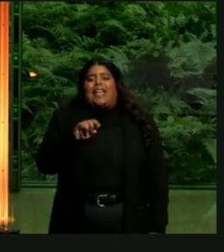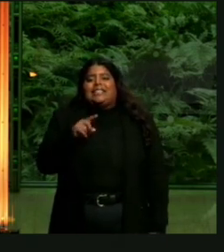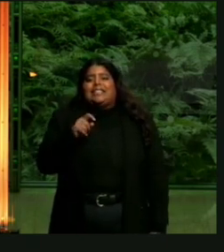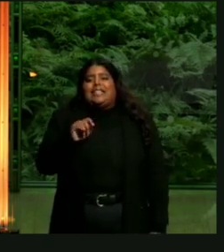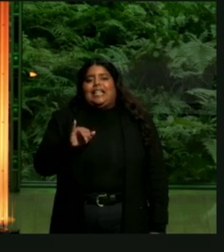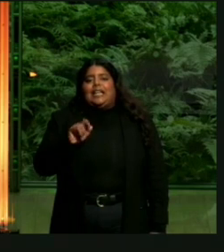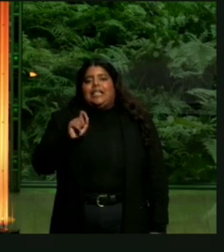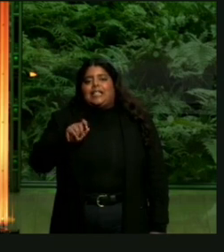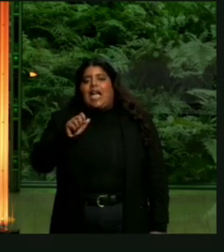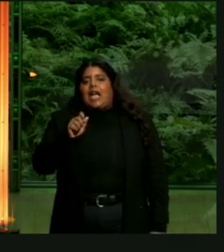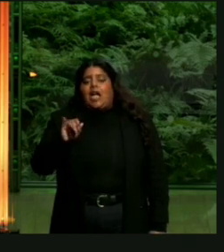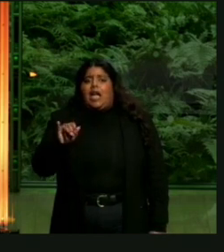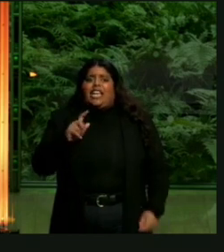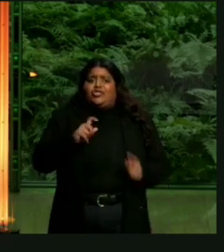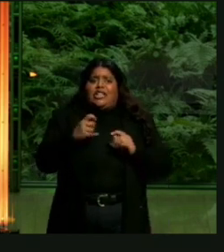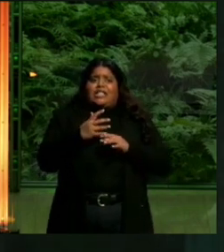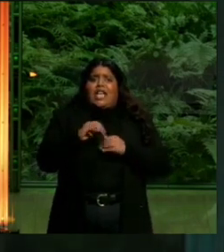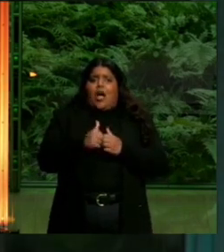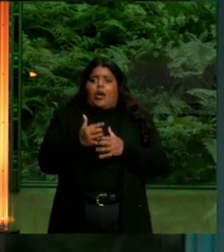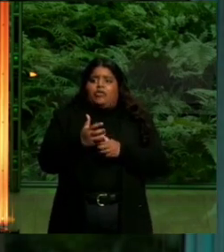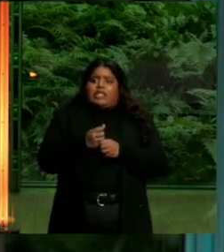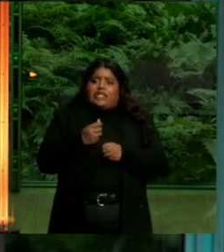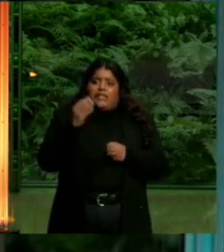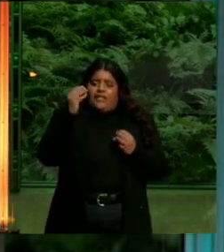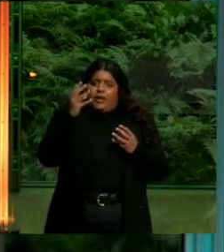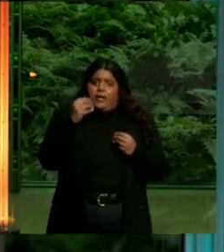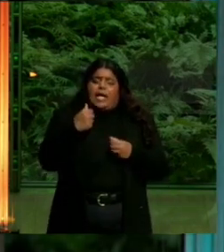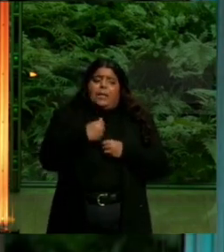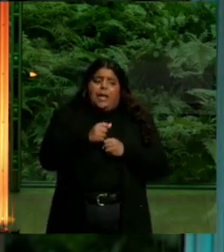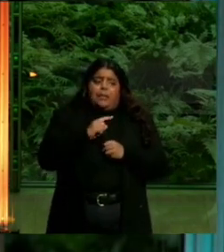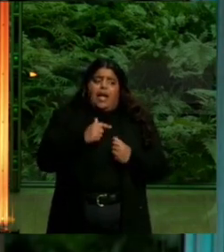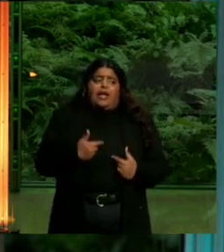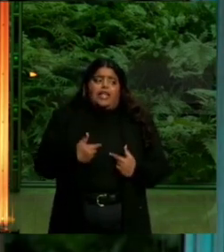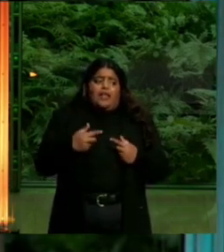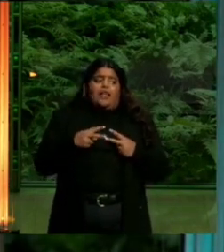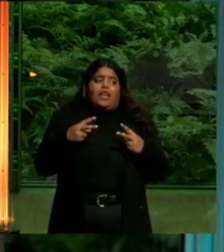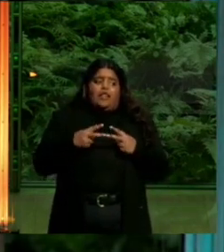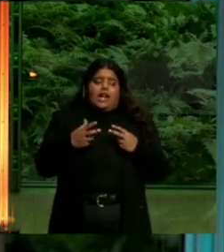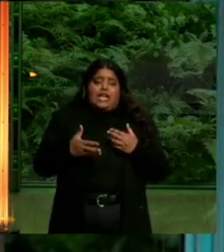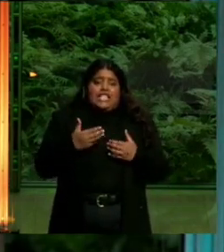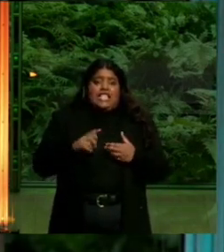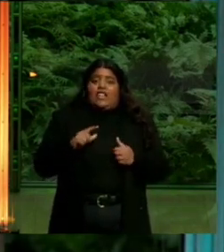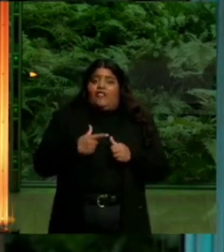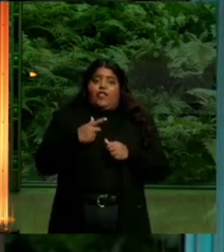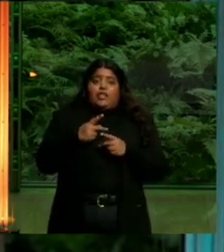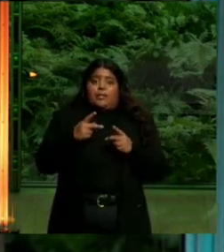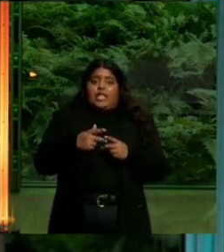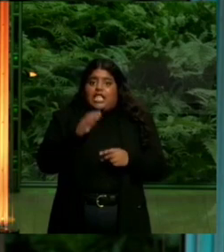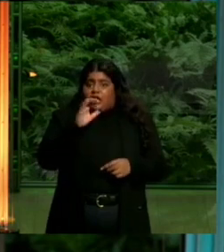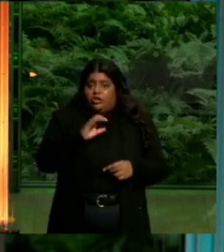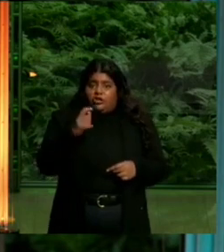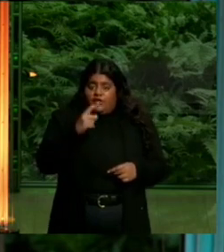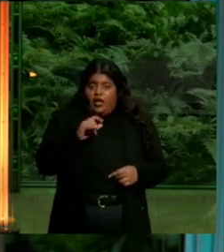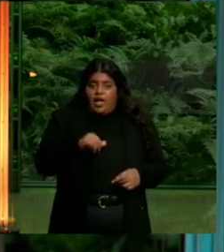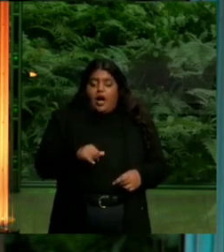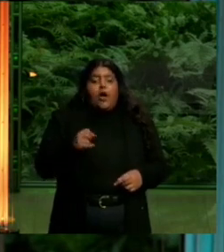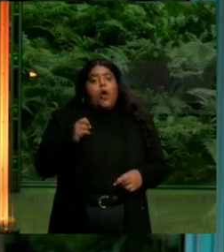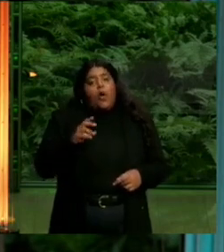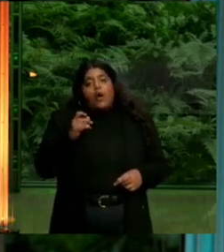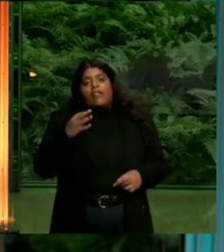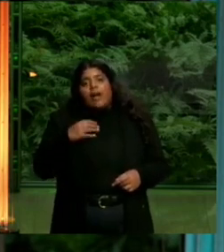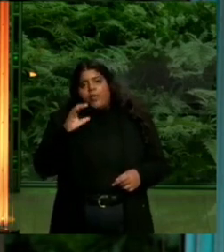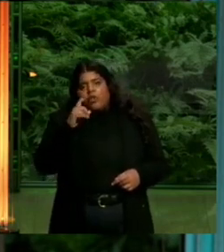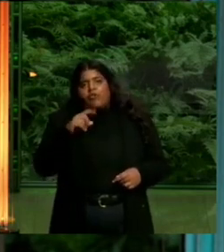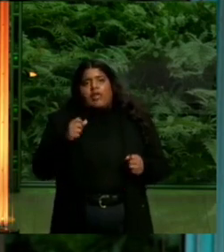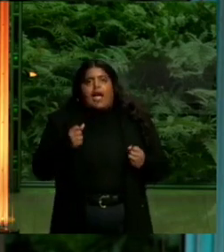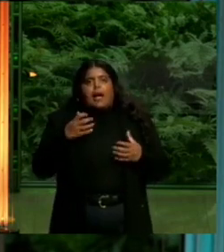how I get information, and it's made my life really, really easy. It's the first place I go search for, unless I'm actually looking for like a